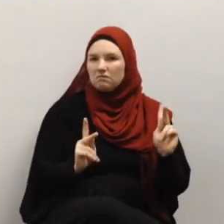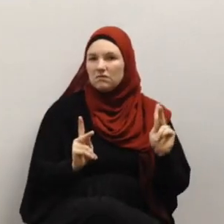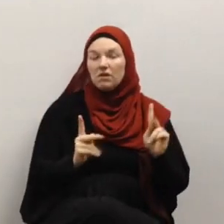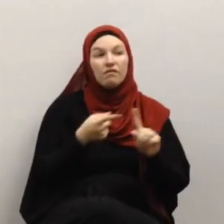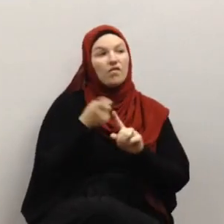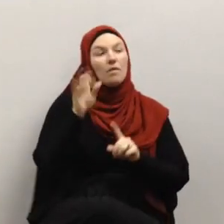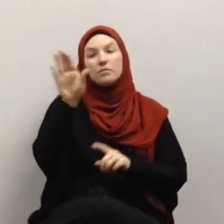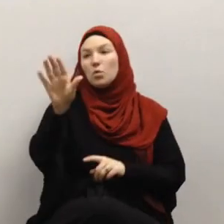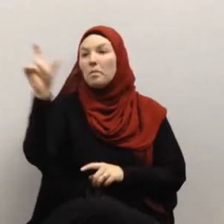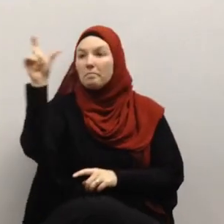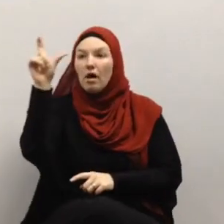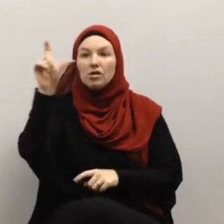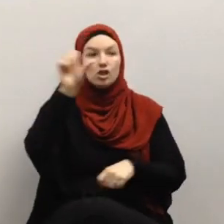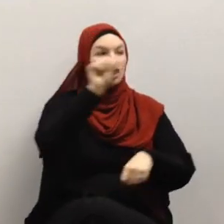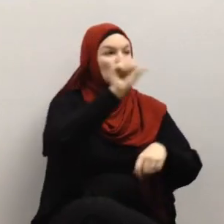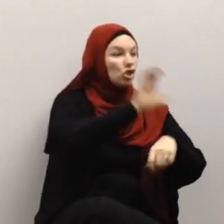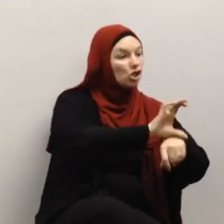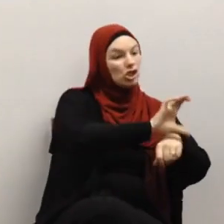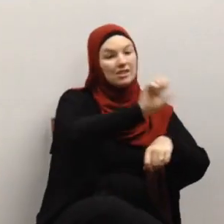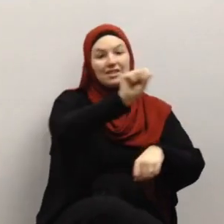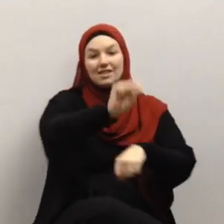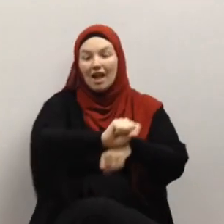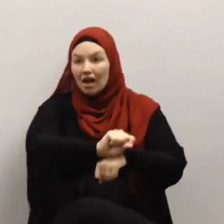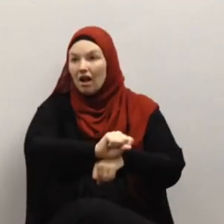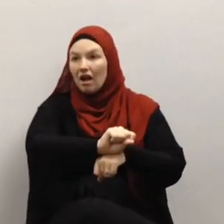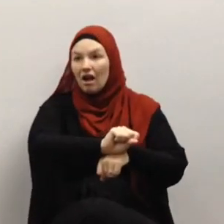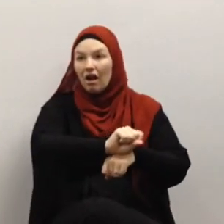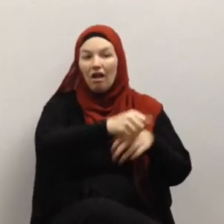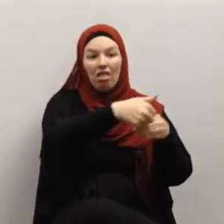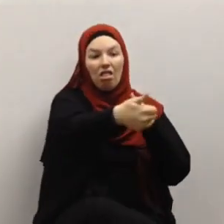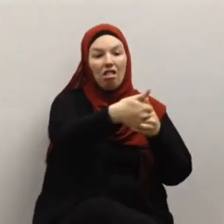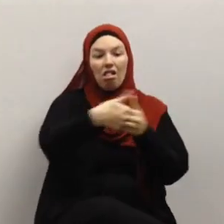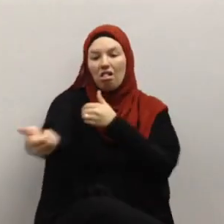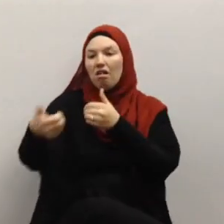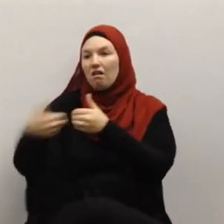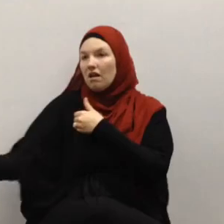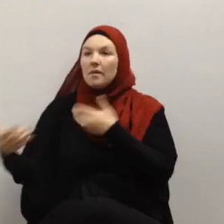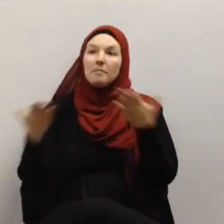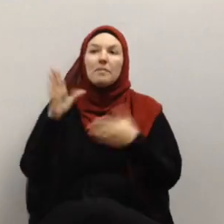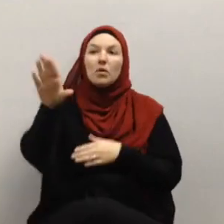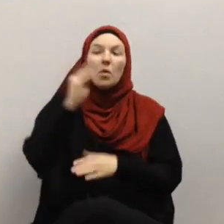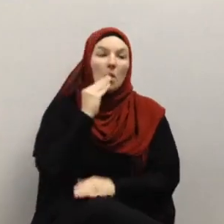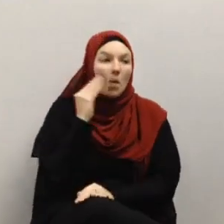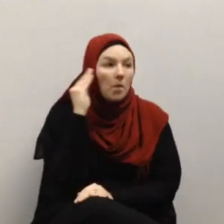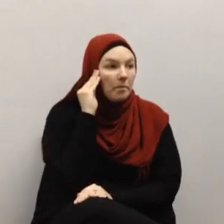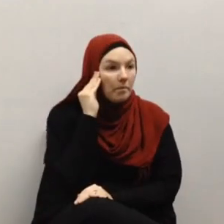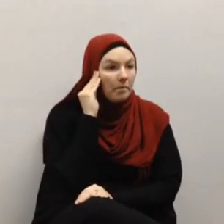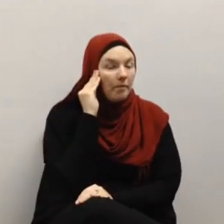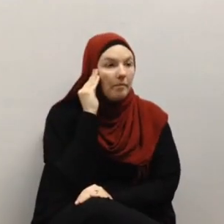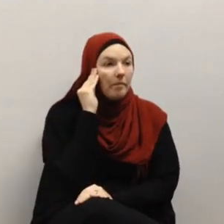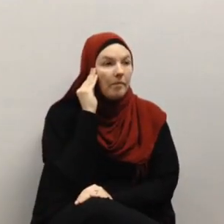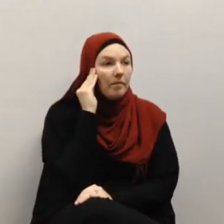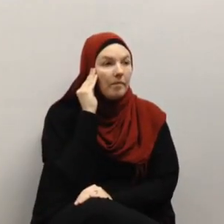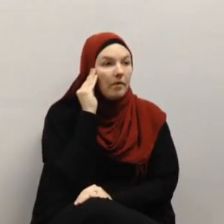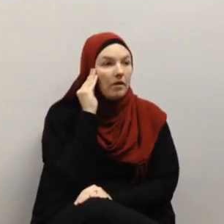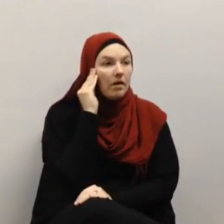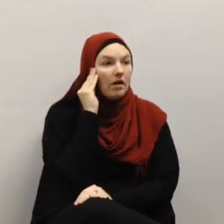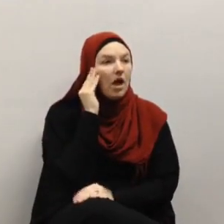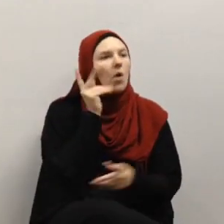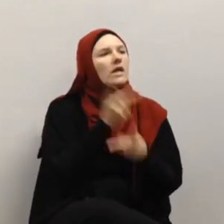or synagogue, or maybe at your home, and better yet, keep it to yourself in your